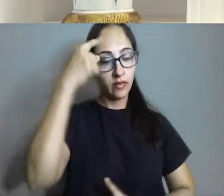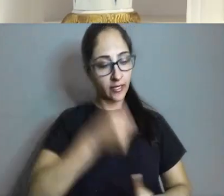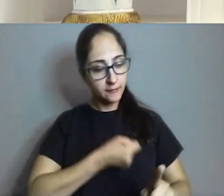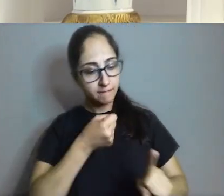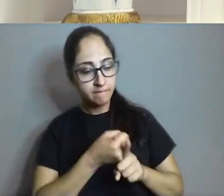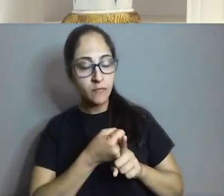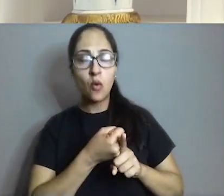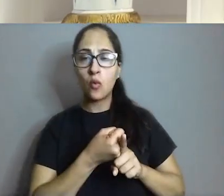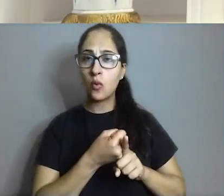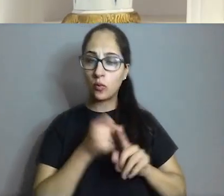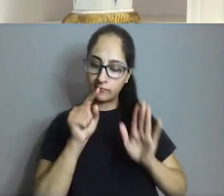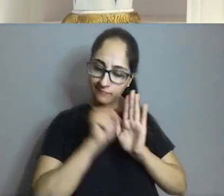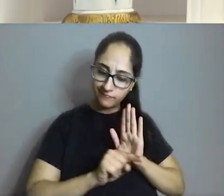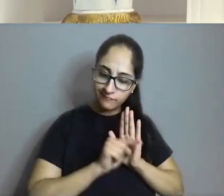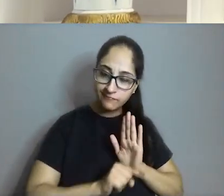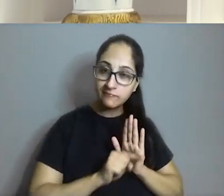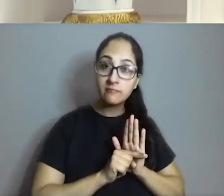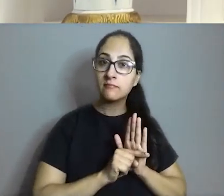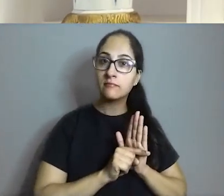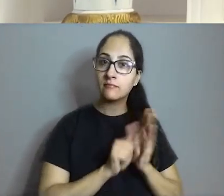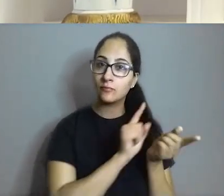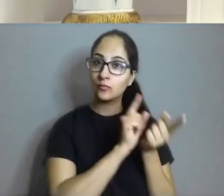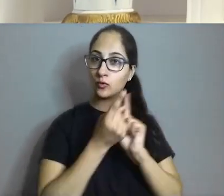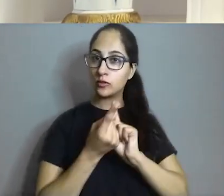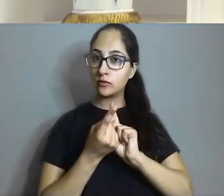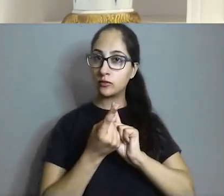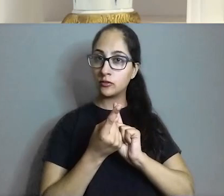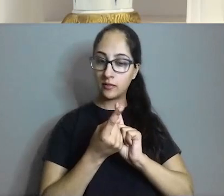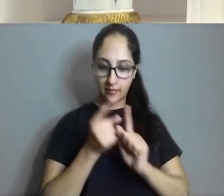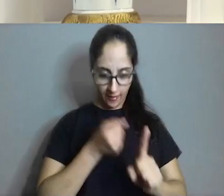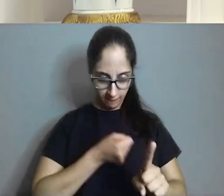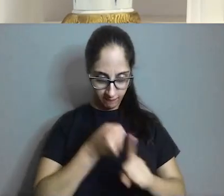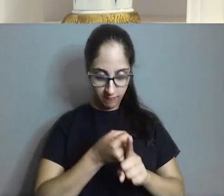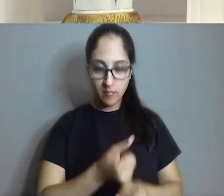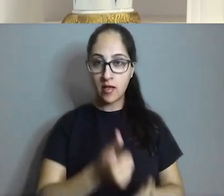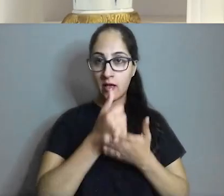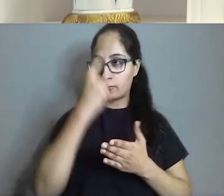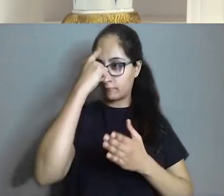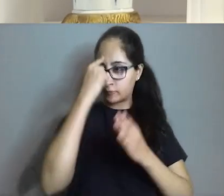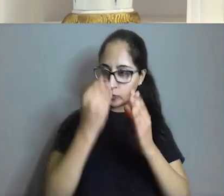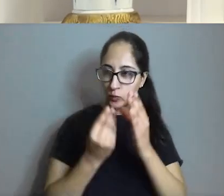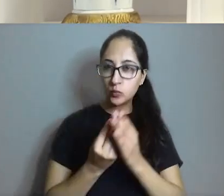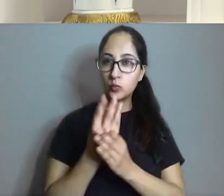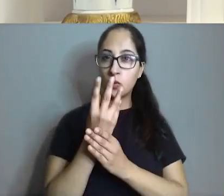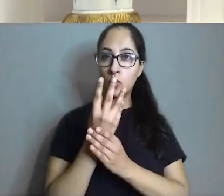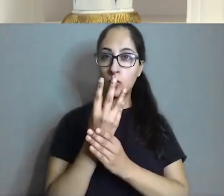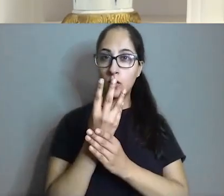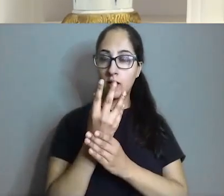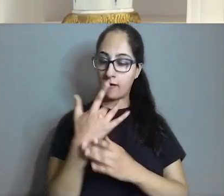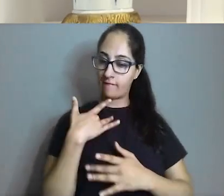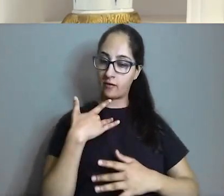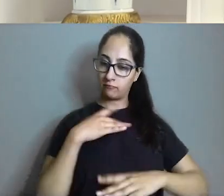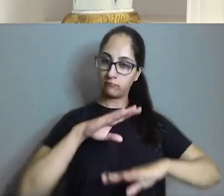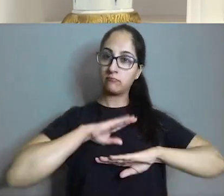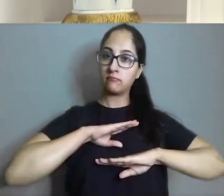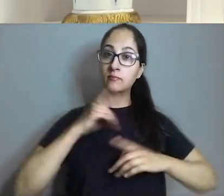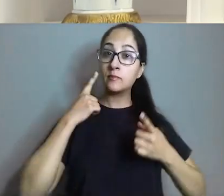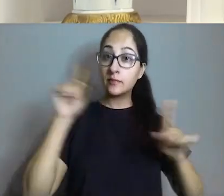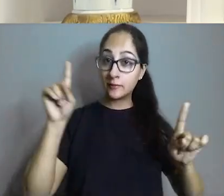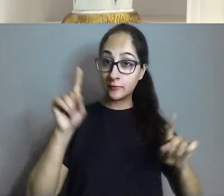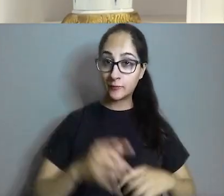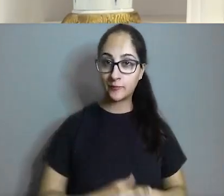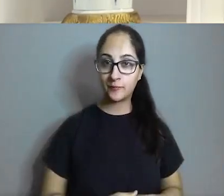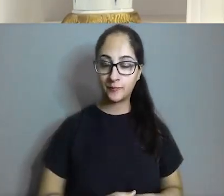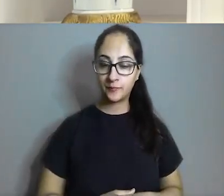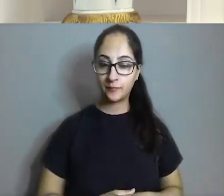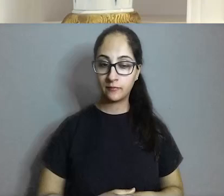conspiring against us, but are catalysts for growth, meaning, and fulfillment. When we accept